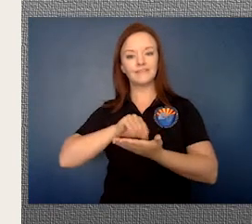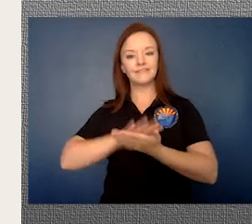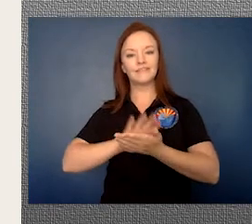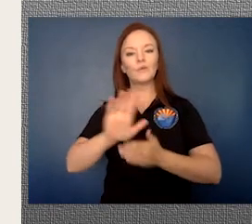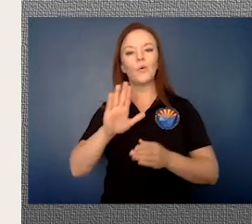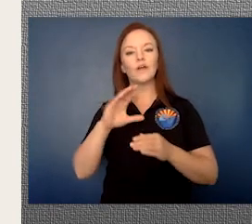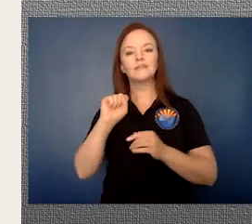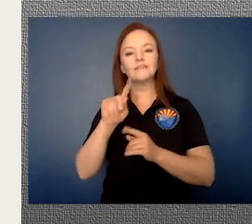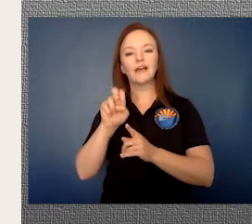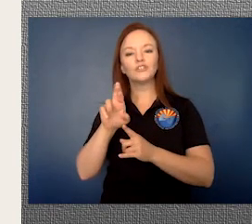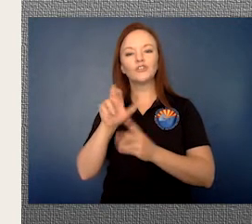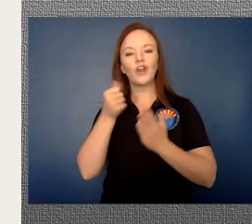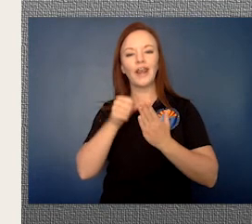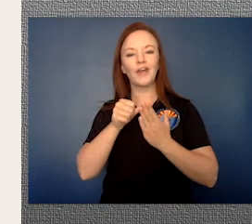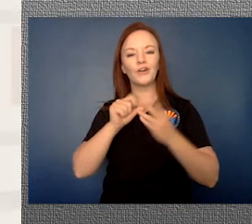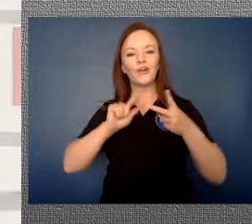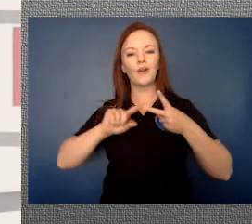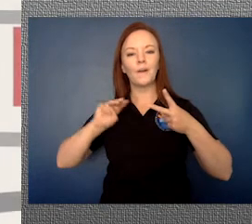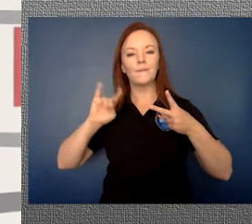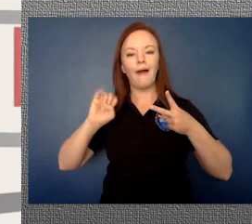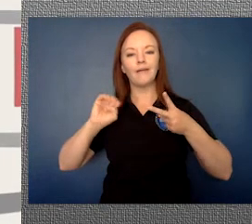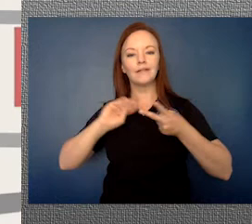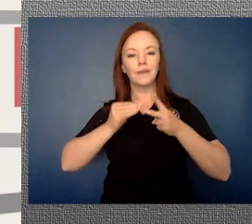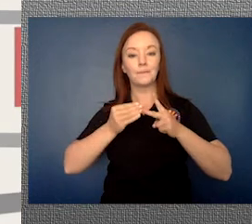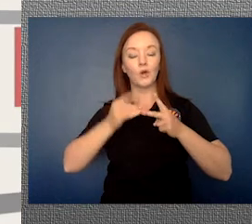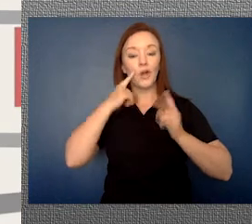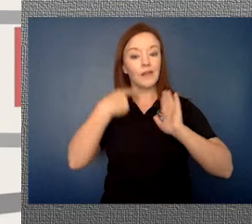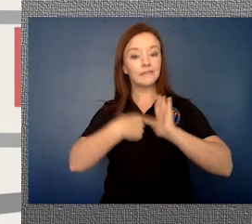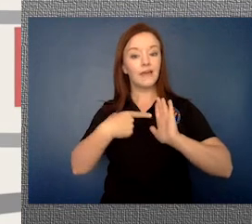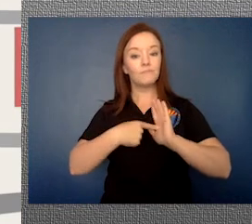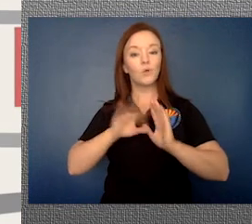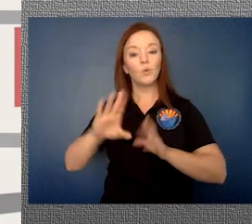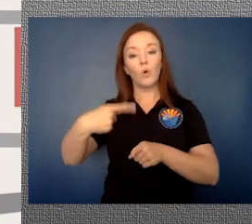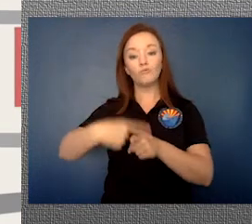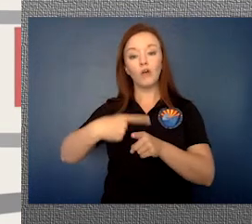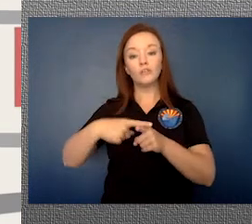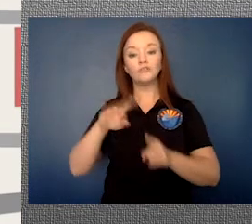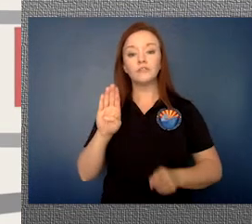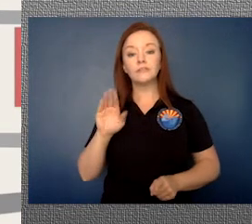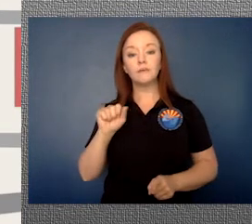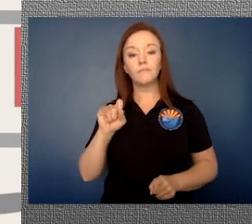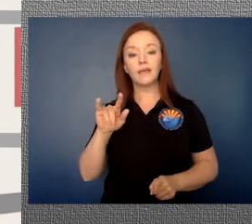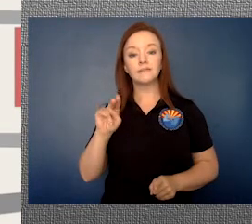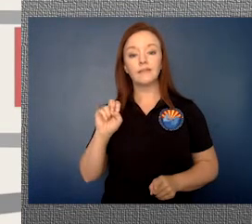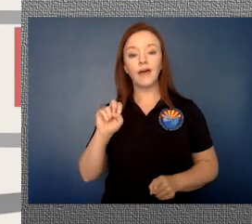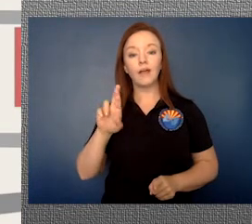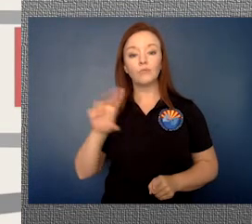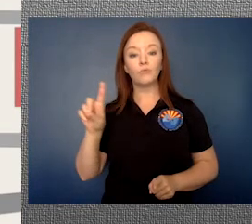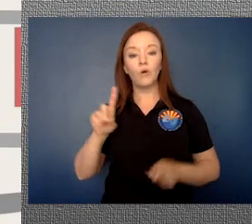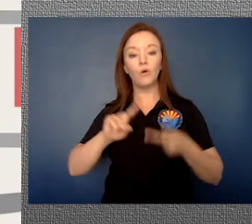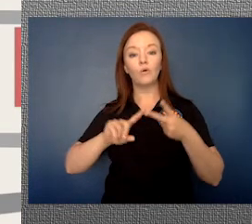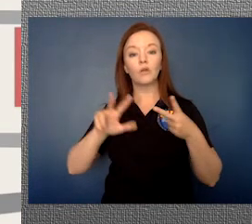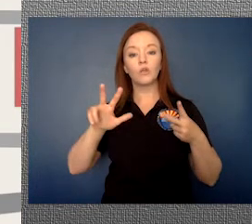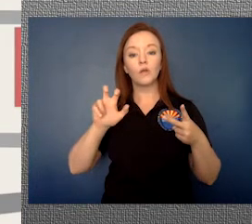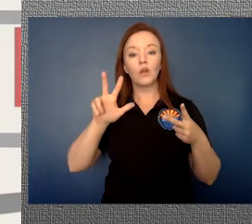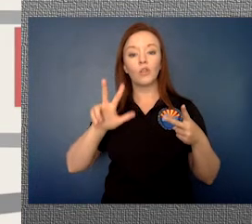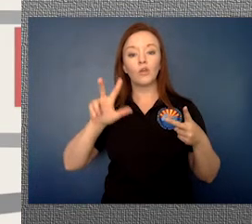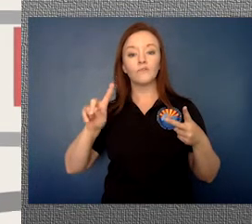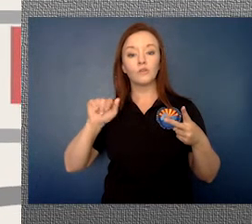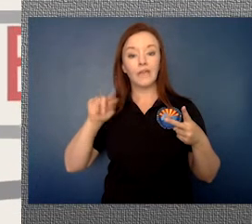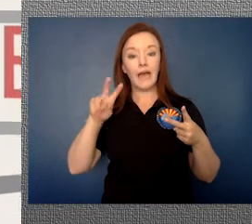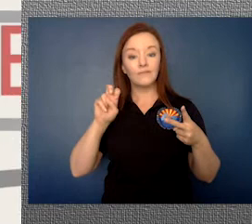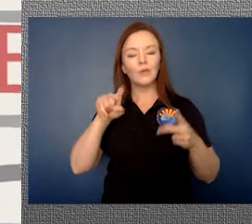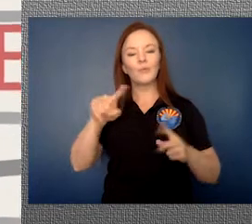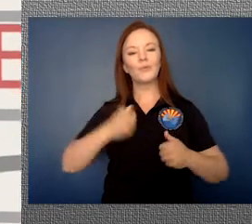and mile number. For example, if your major cross streets are Baseline Road and 331st Avenue, you live